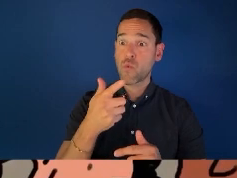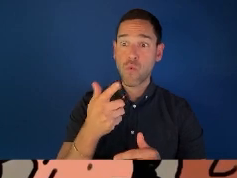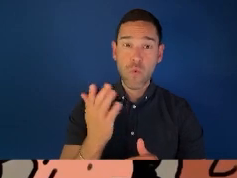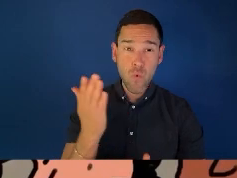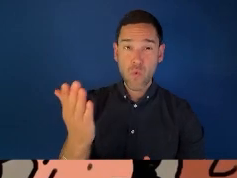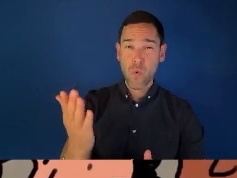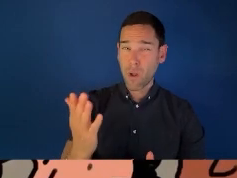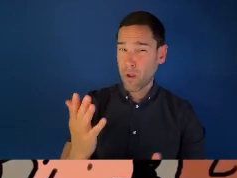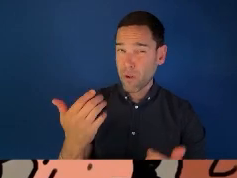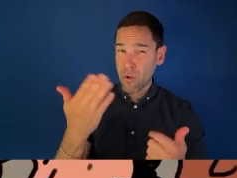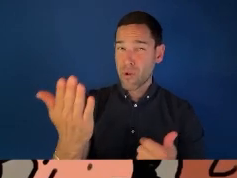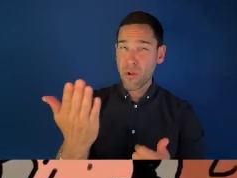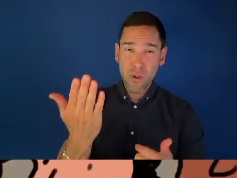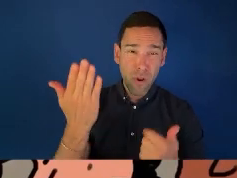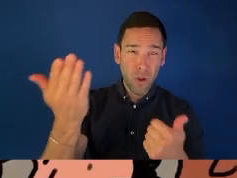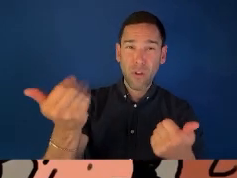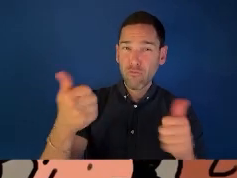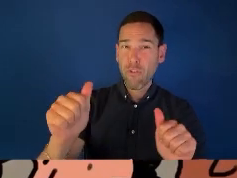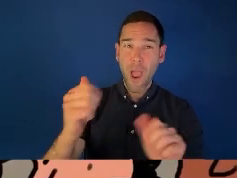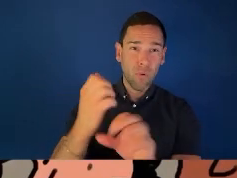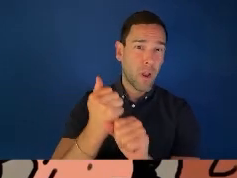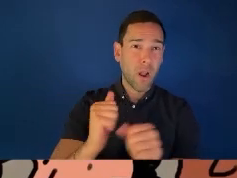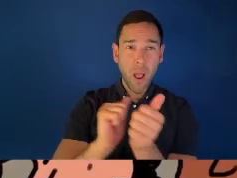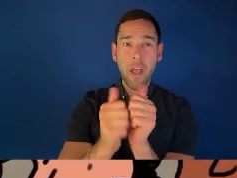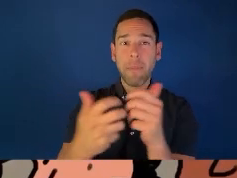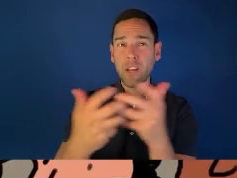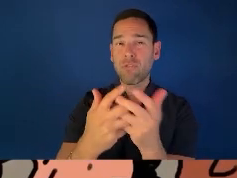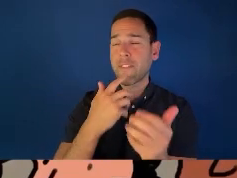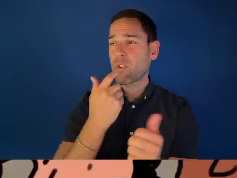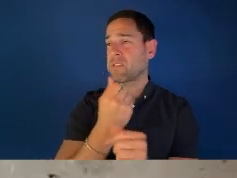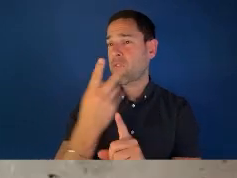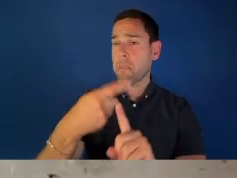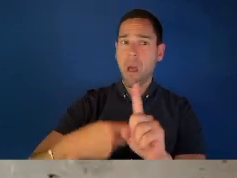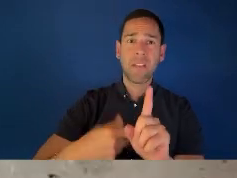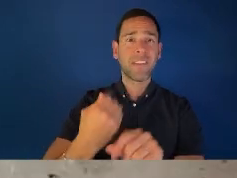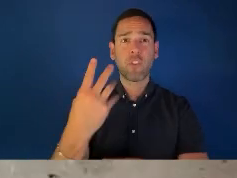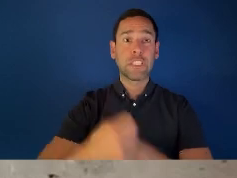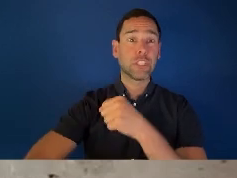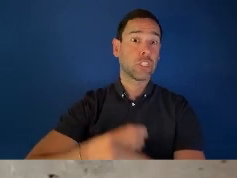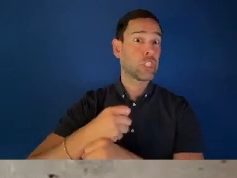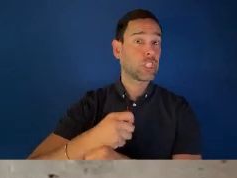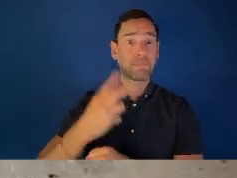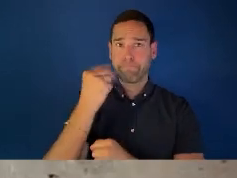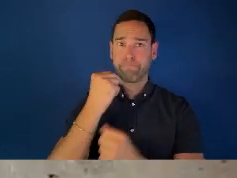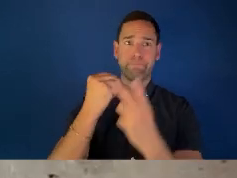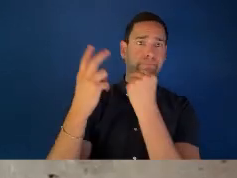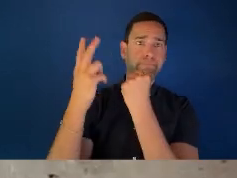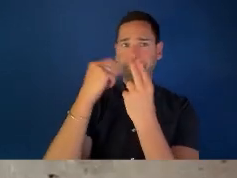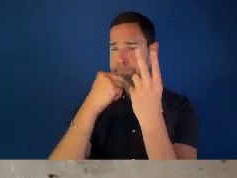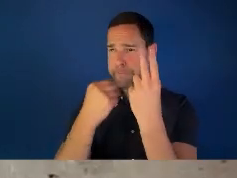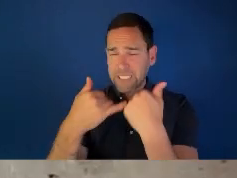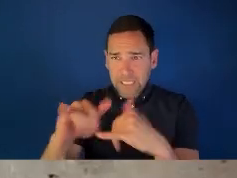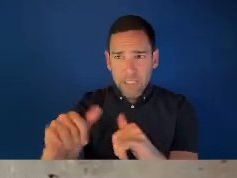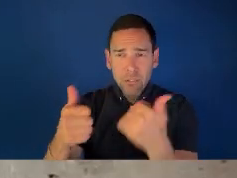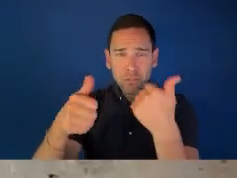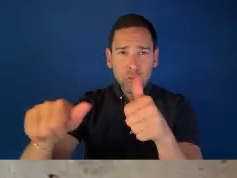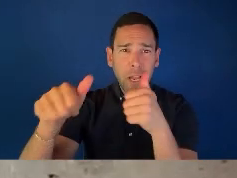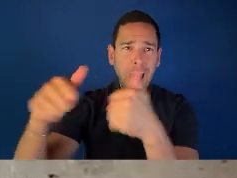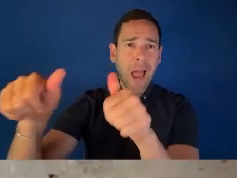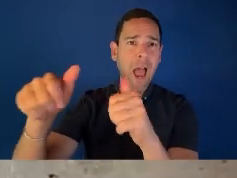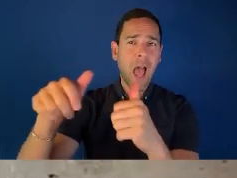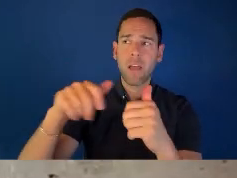A long line of students waiting for accommodations. So it's not the most accessible